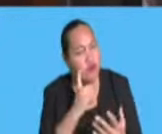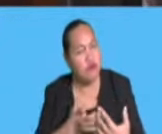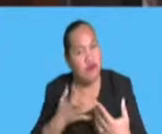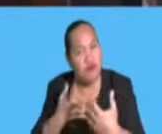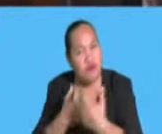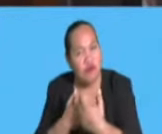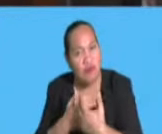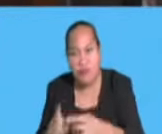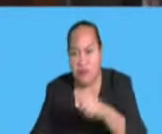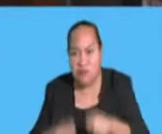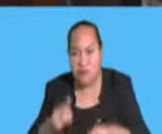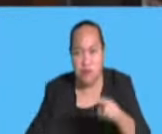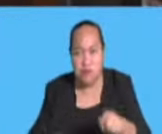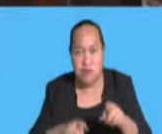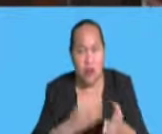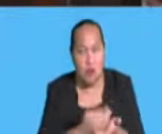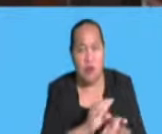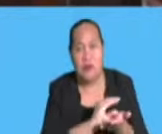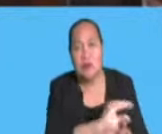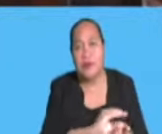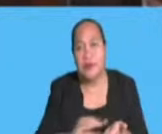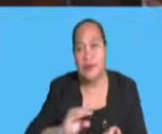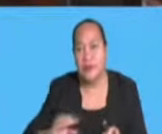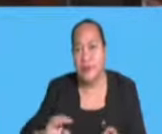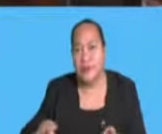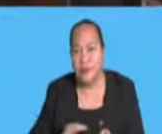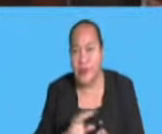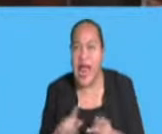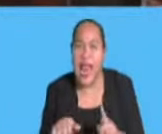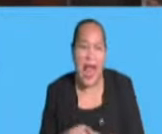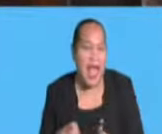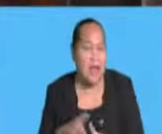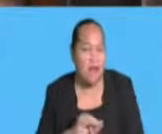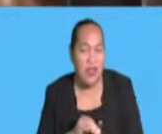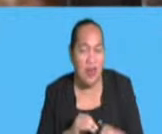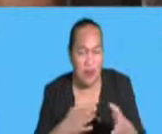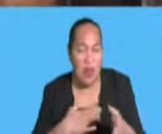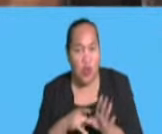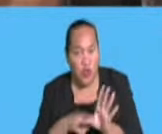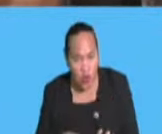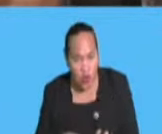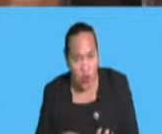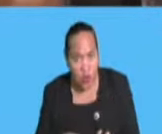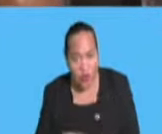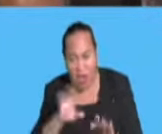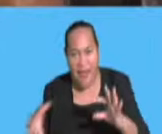the multi-sectoral initiatives that overlap and duplicate, such as youth awards under one umbrella.